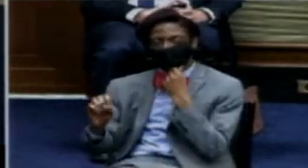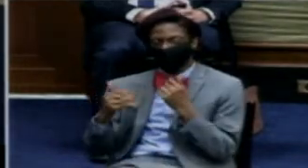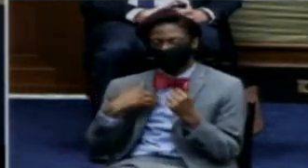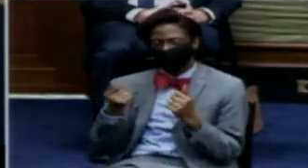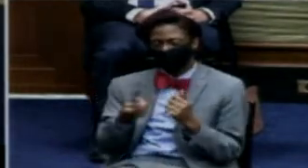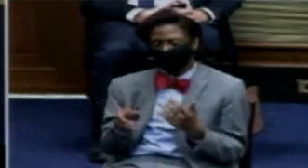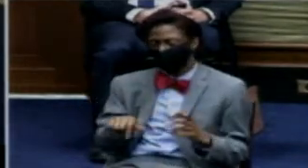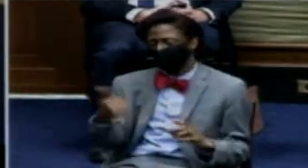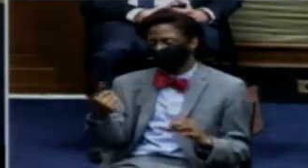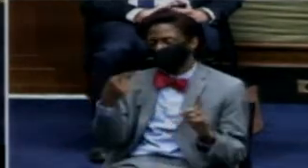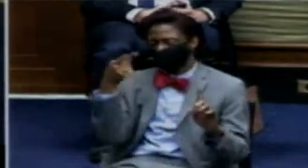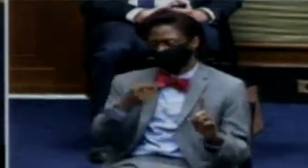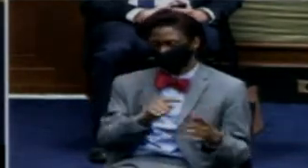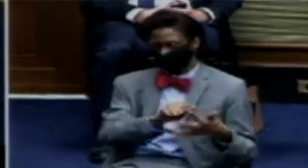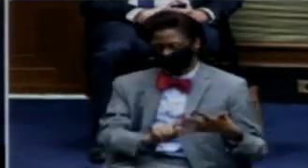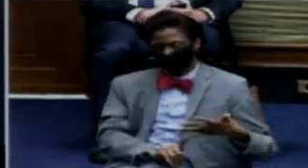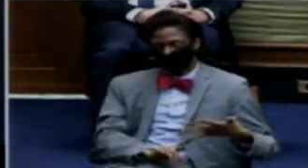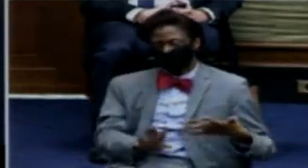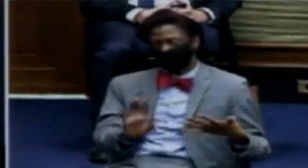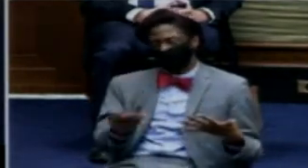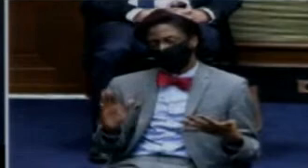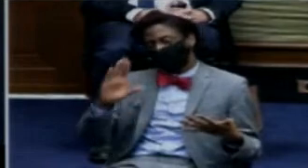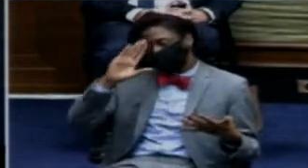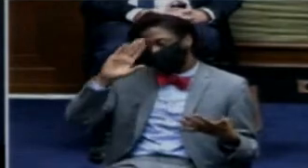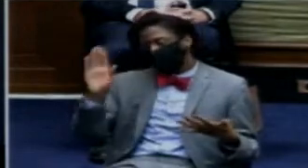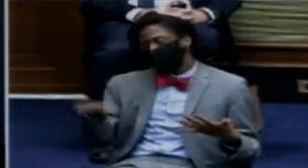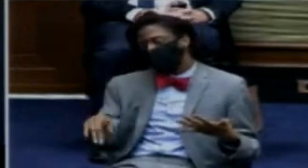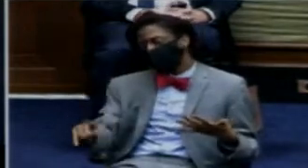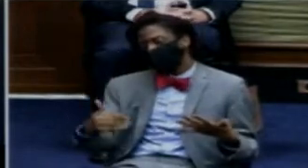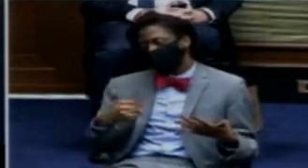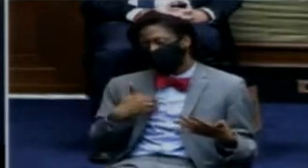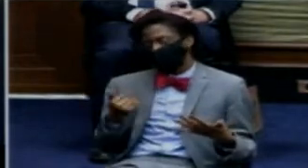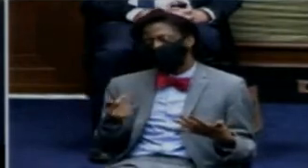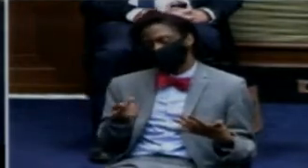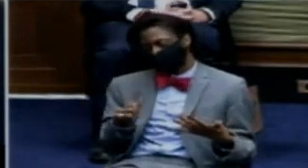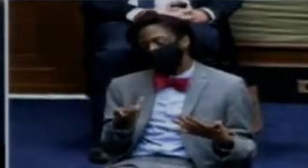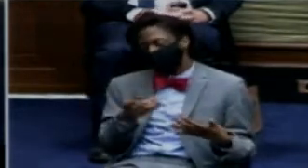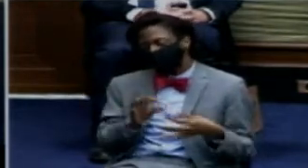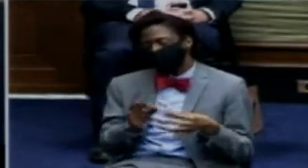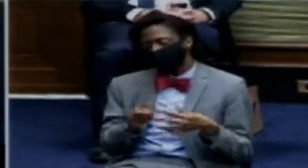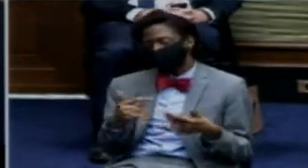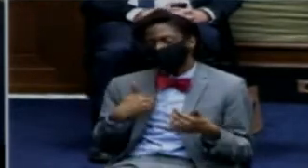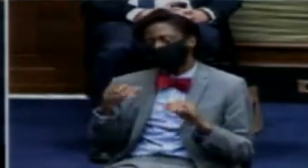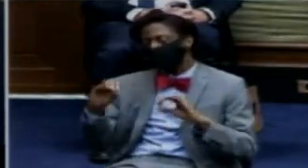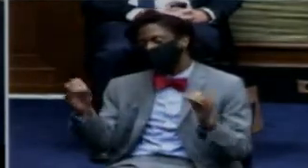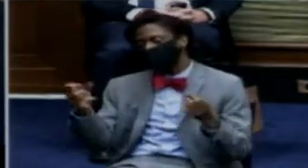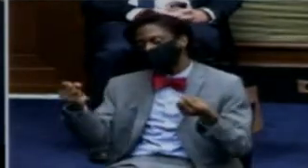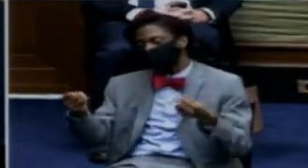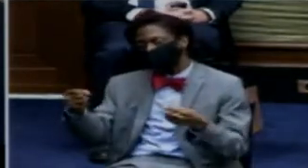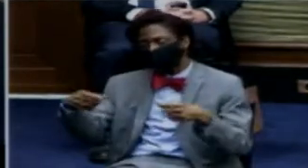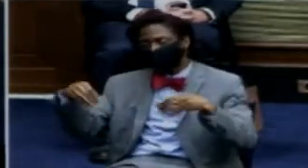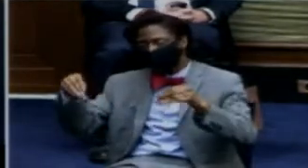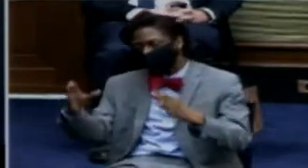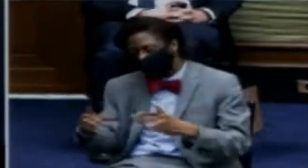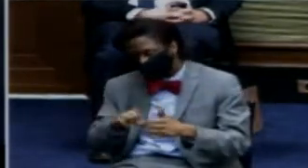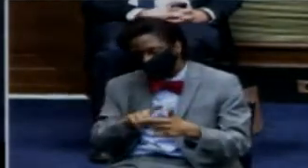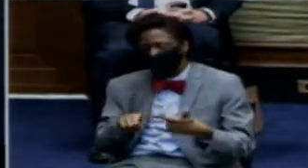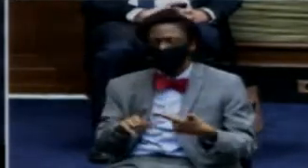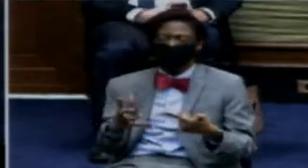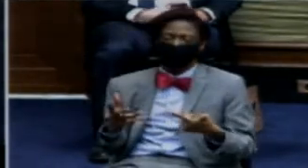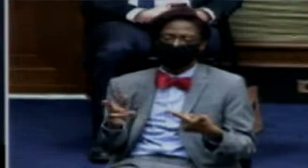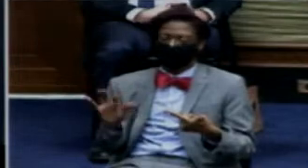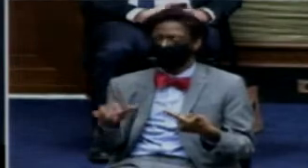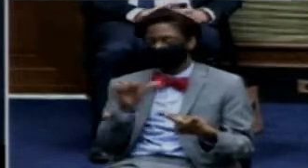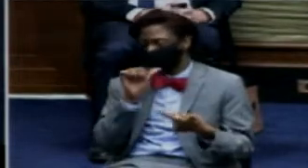stray points here. It was said at a couple of points, there's no car dealership in the District of Columbia. Of course, that's